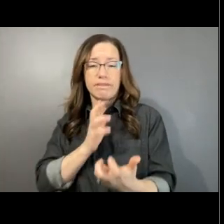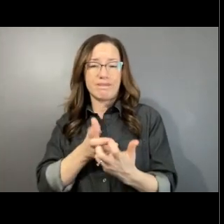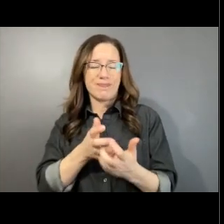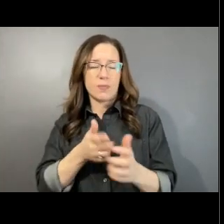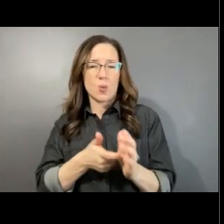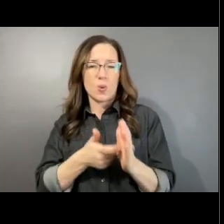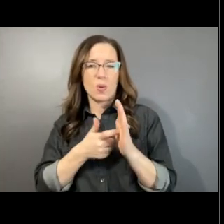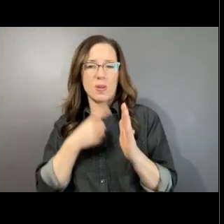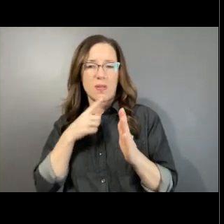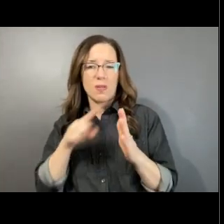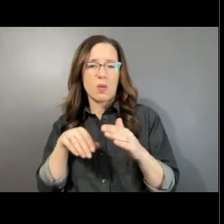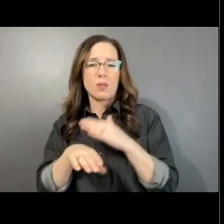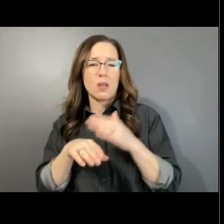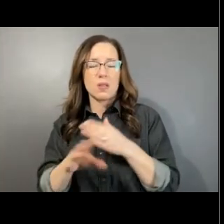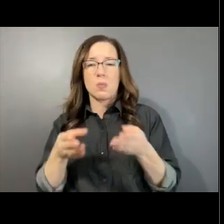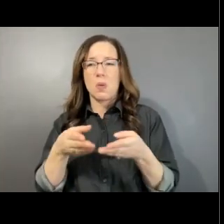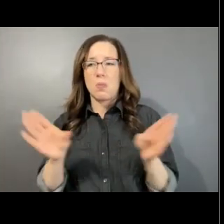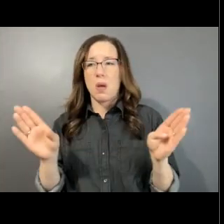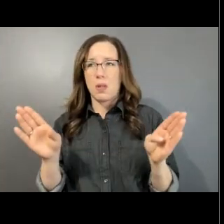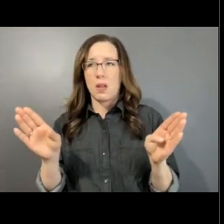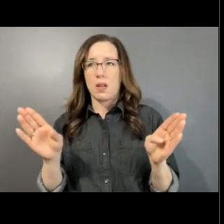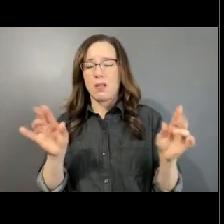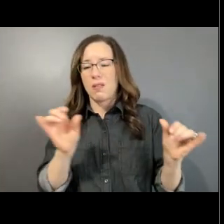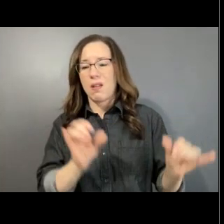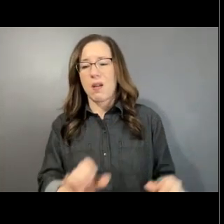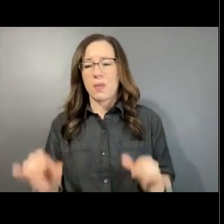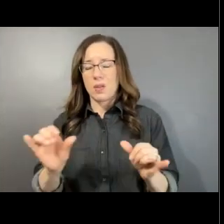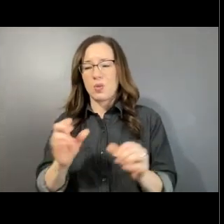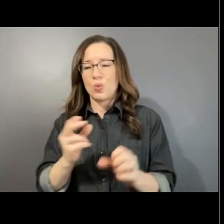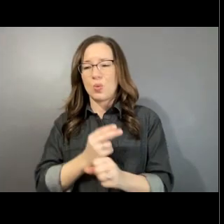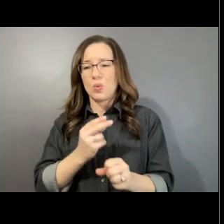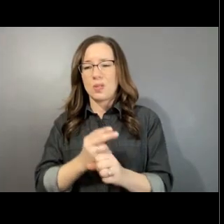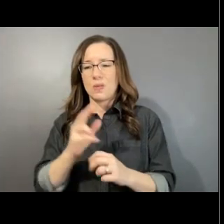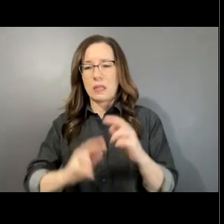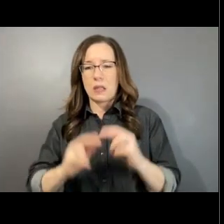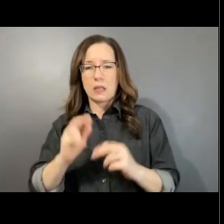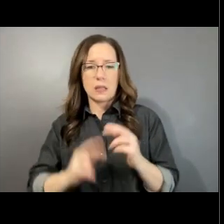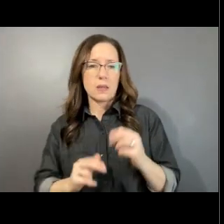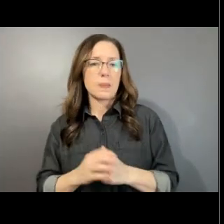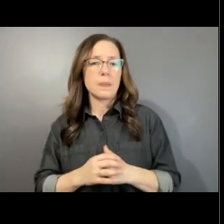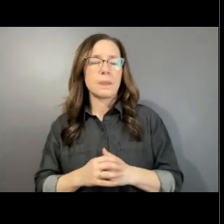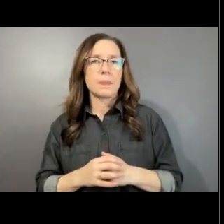for accessible public and common use facilities.